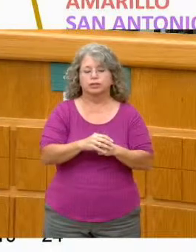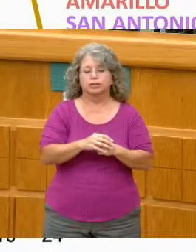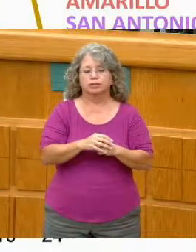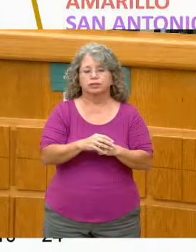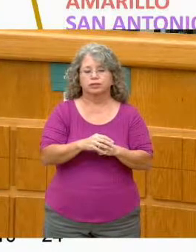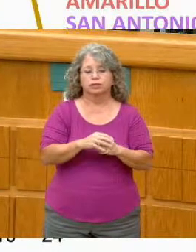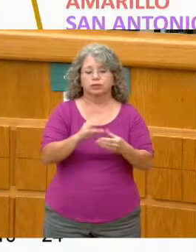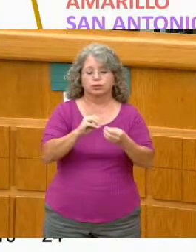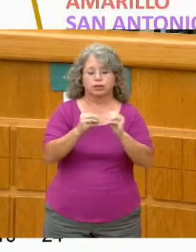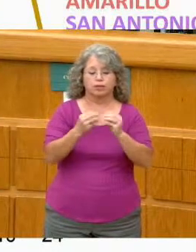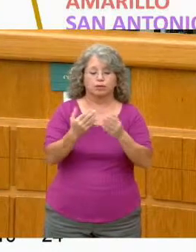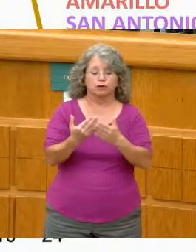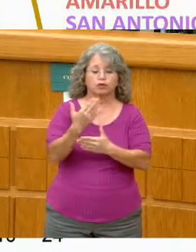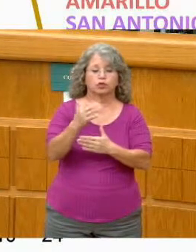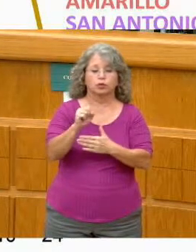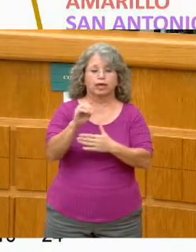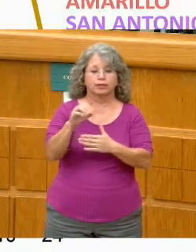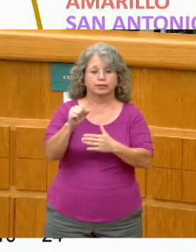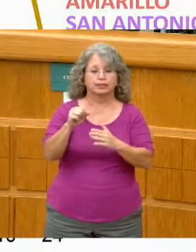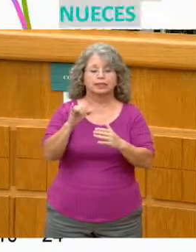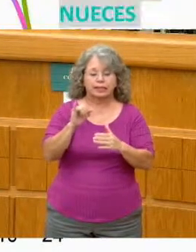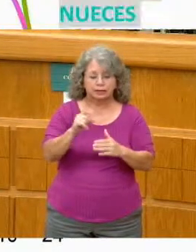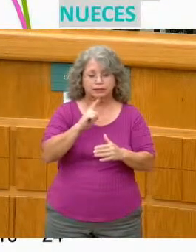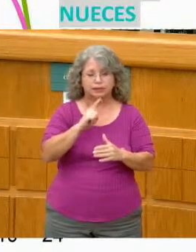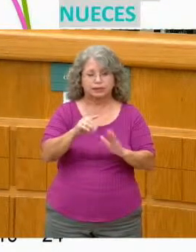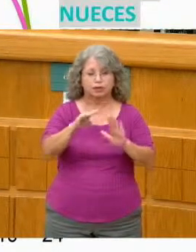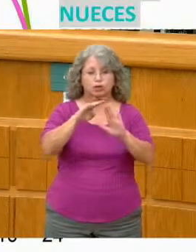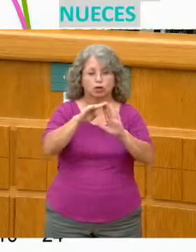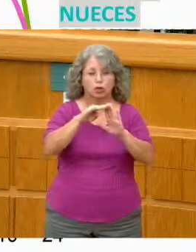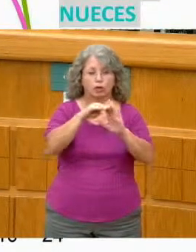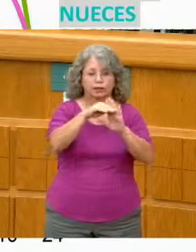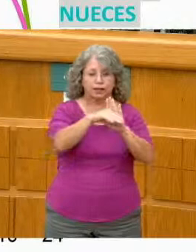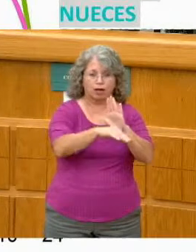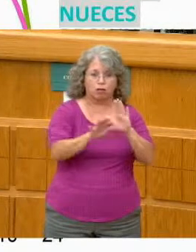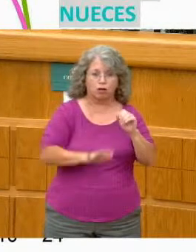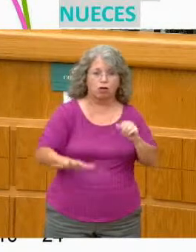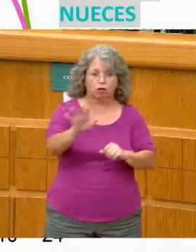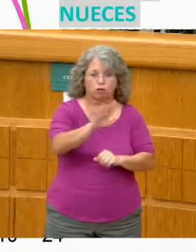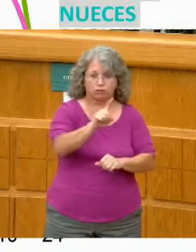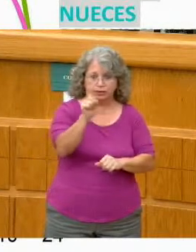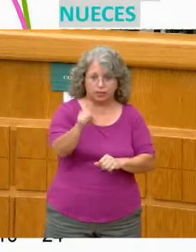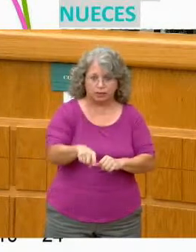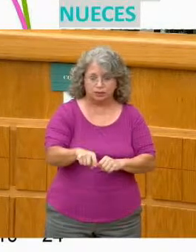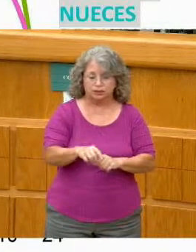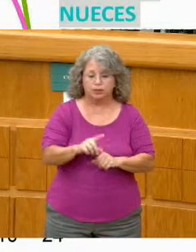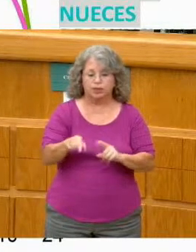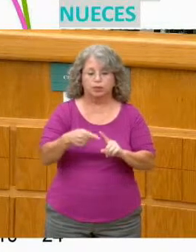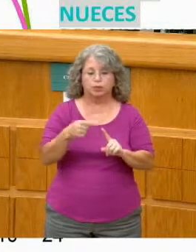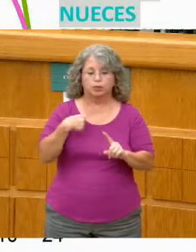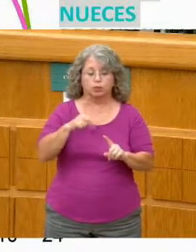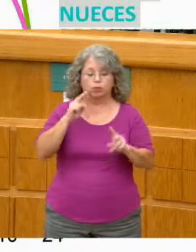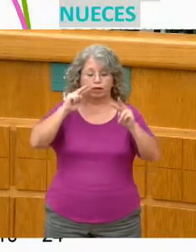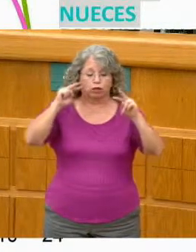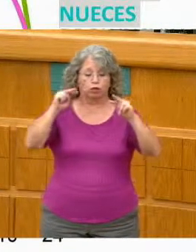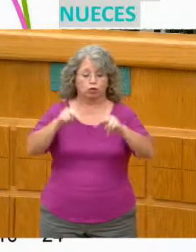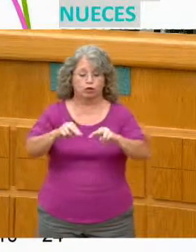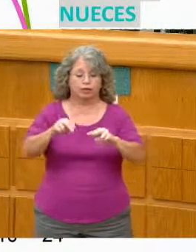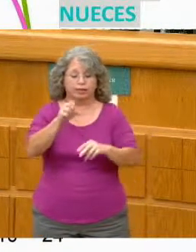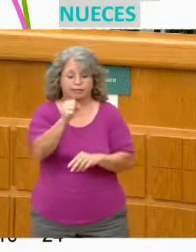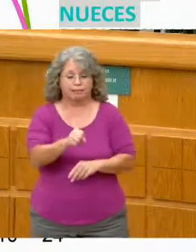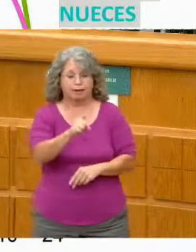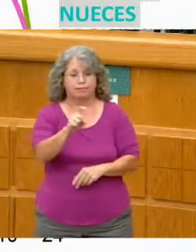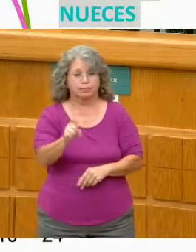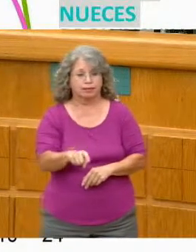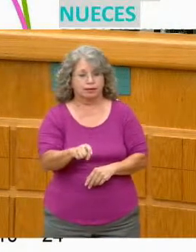So in general, the number of new cases is going down across Texas. That's a positive development. When we zoom in on the